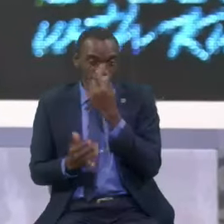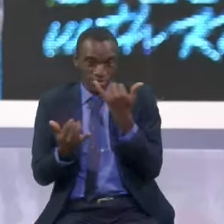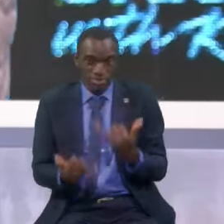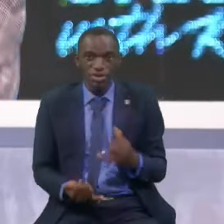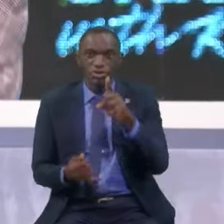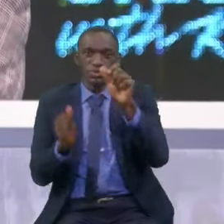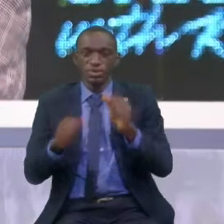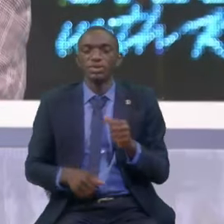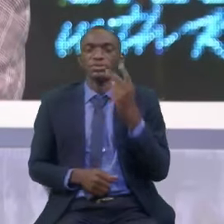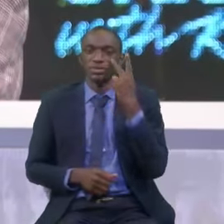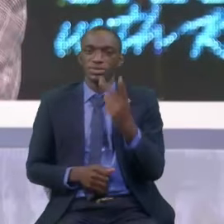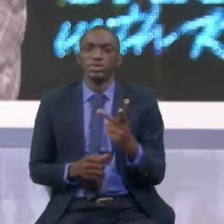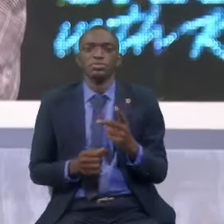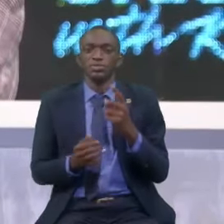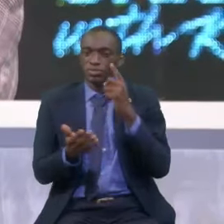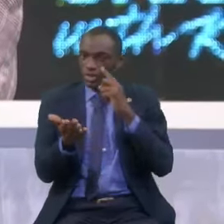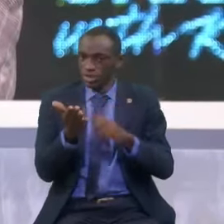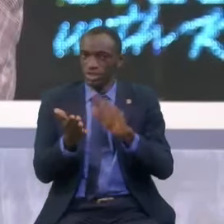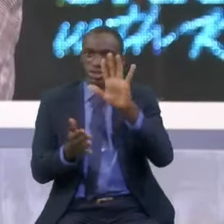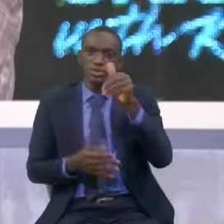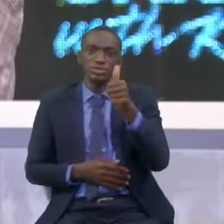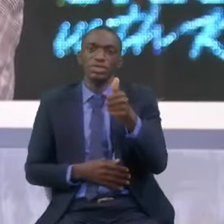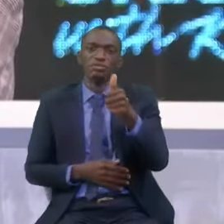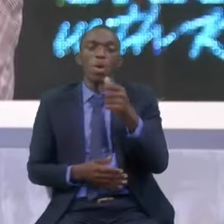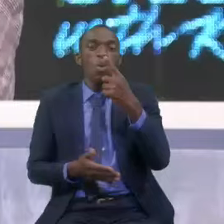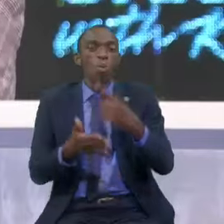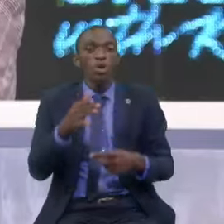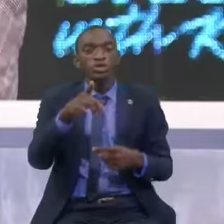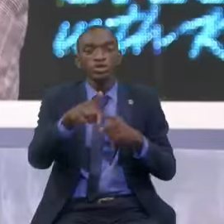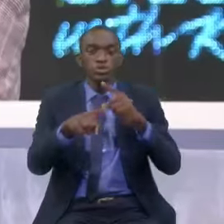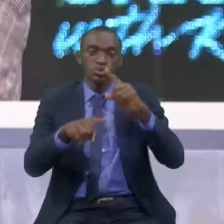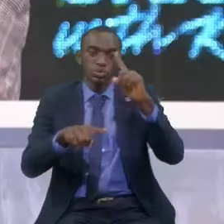Check yourself. What you were not able to do before,